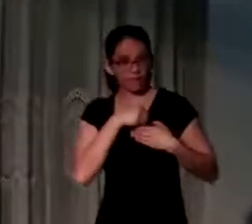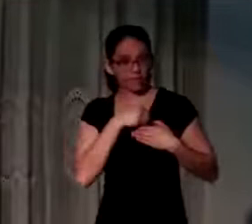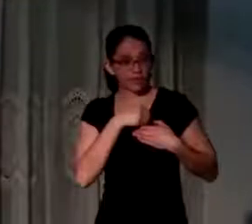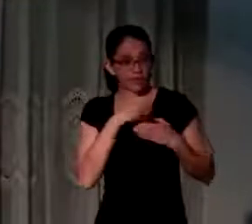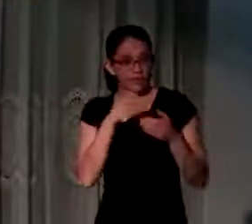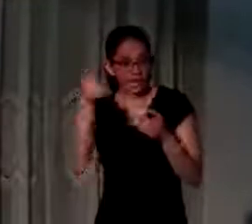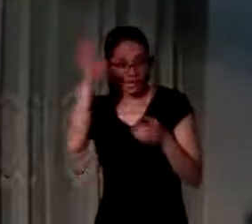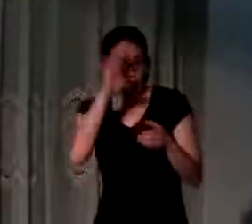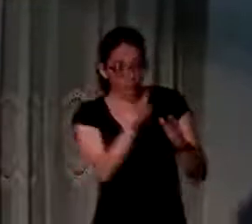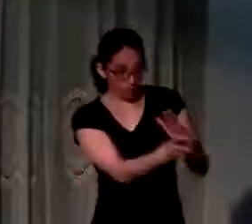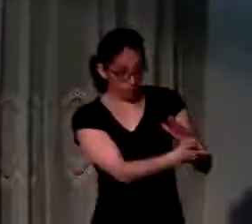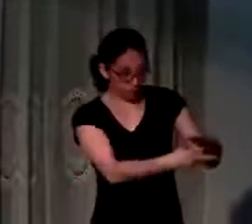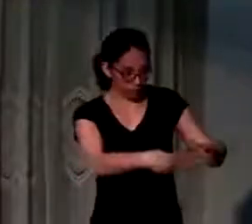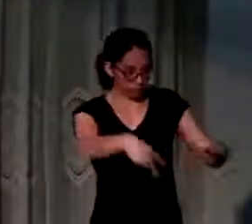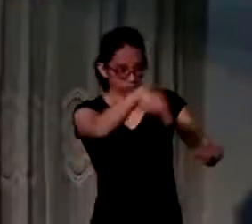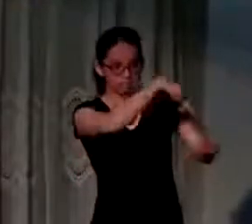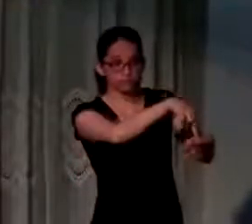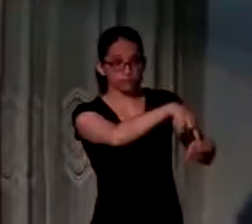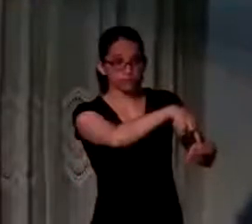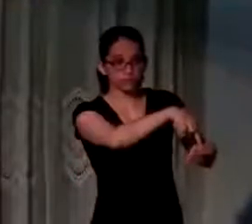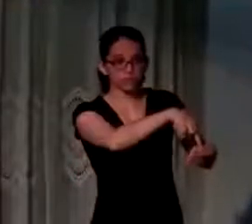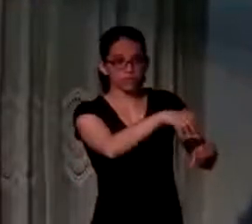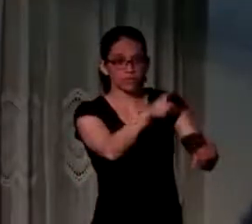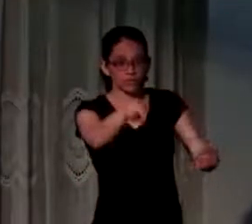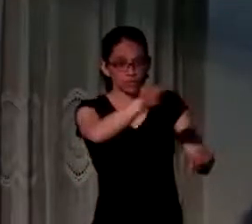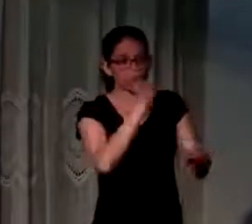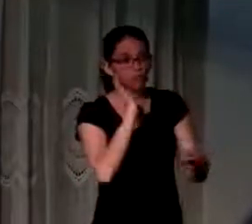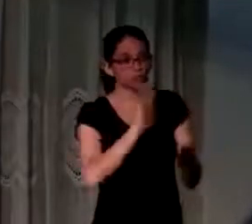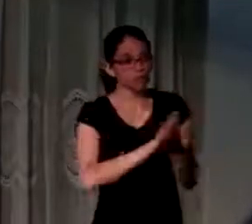dead, you will be saved.